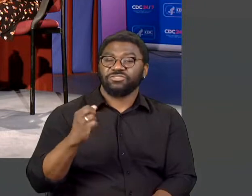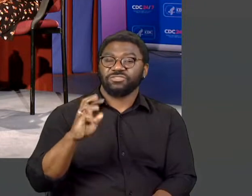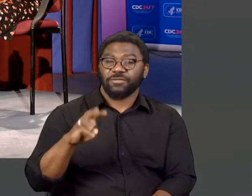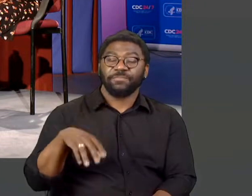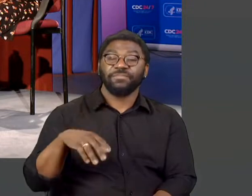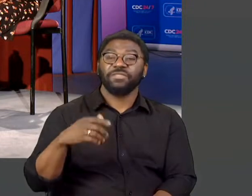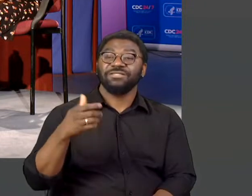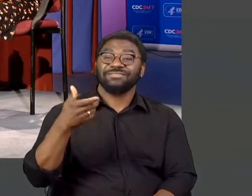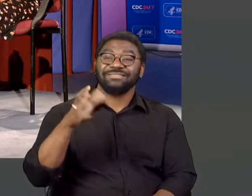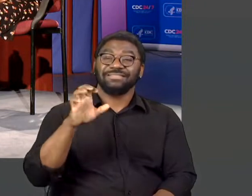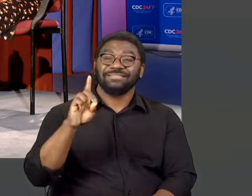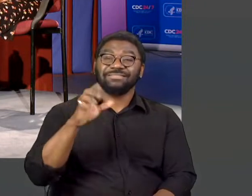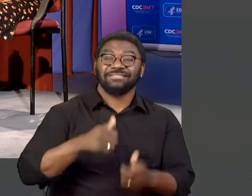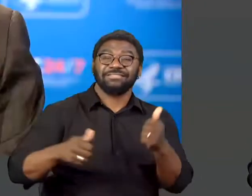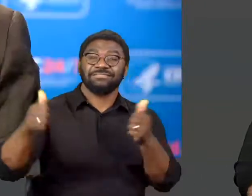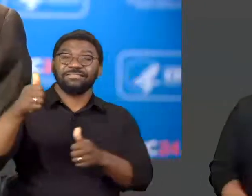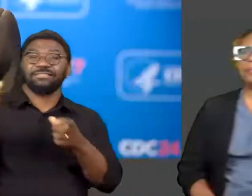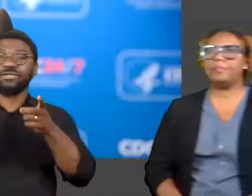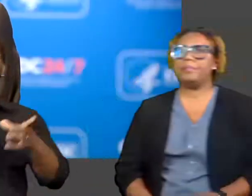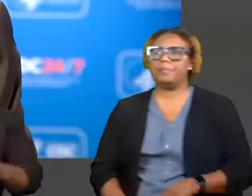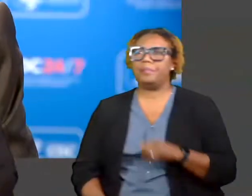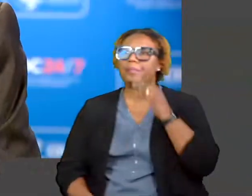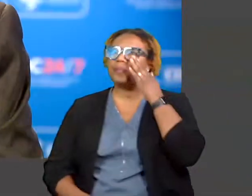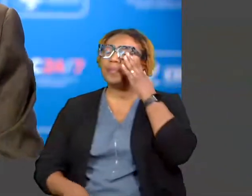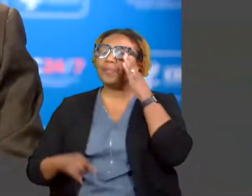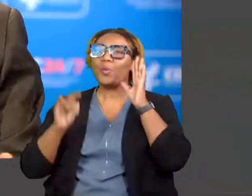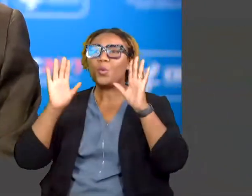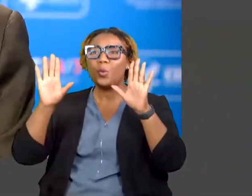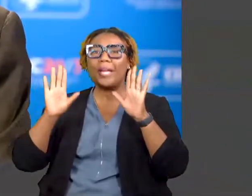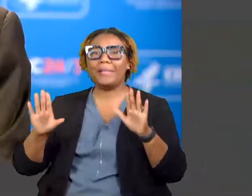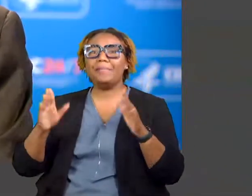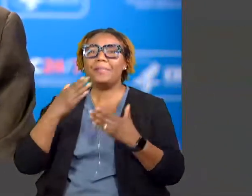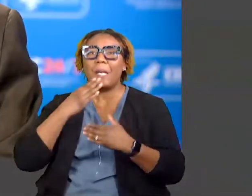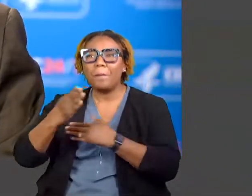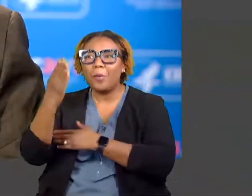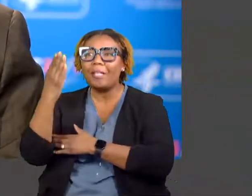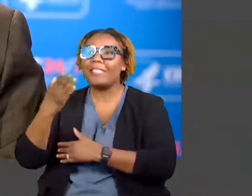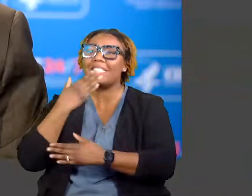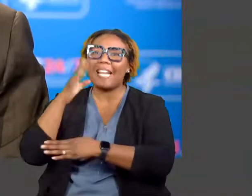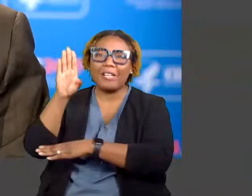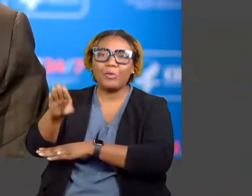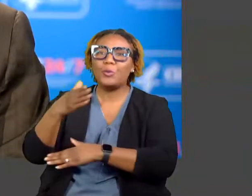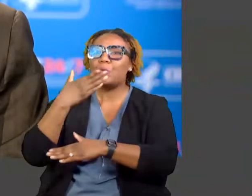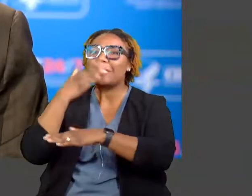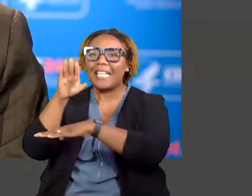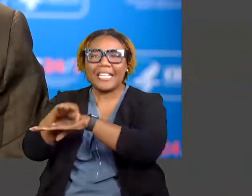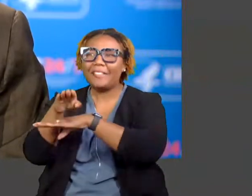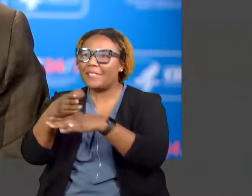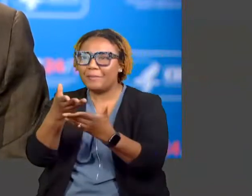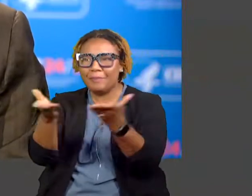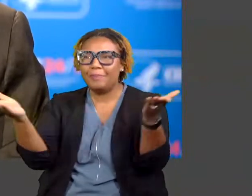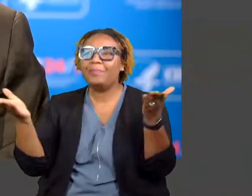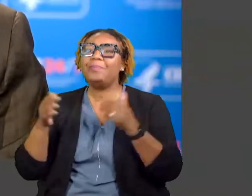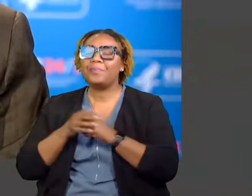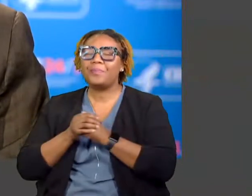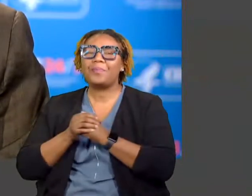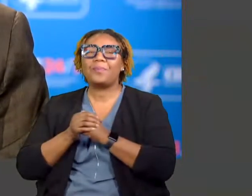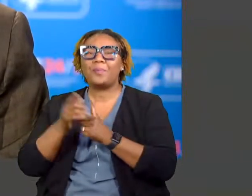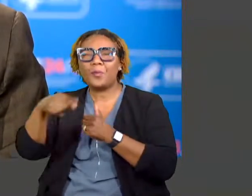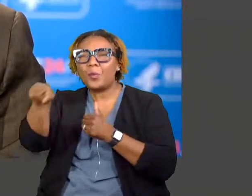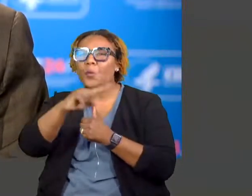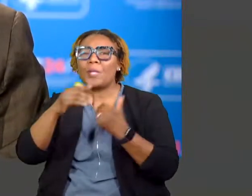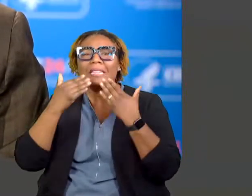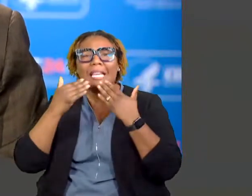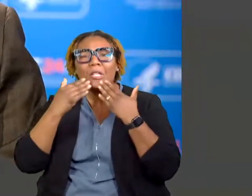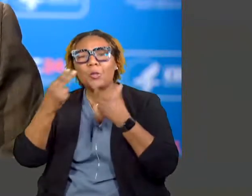Deputy Director. Great. Well, good morning, good afternoon, good evening, everybody. Thank you so much for joining